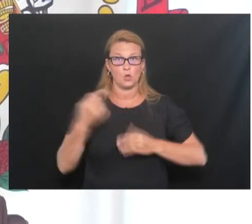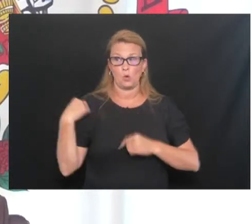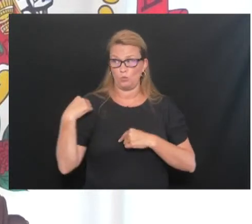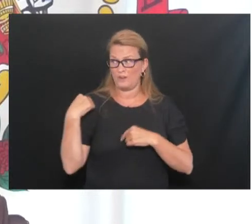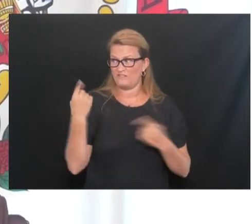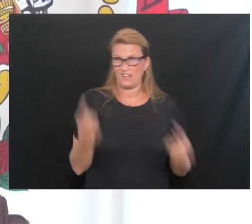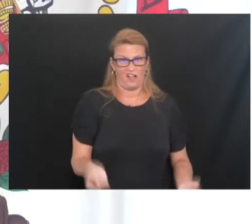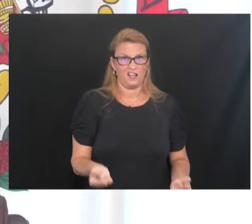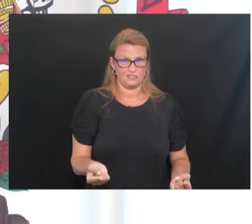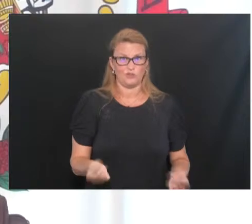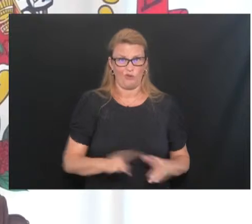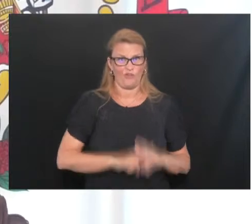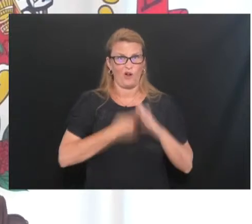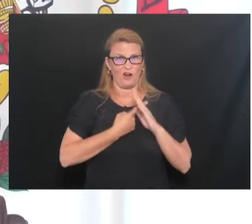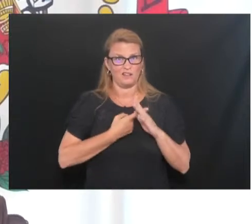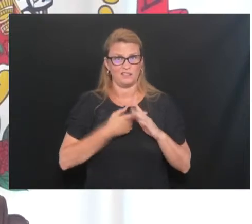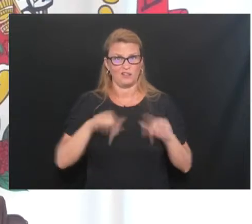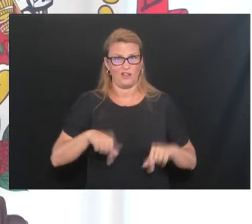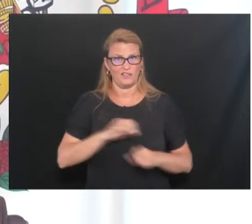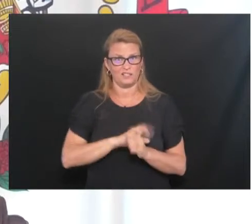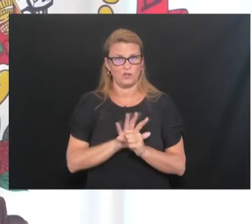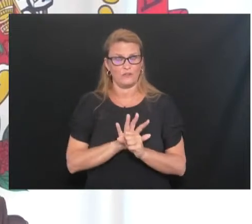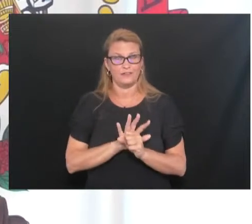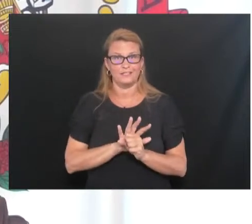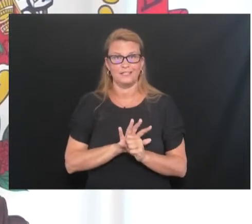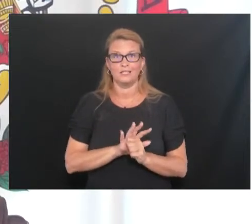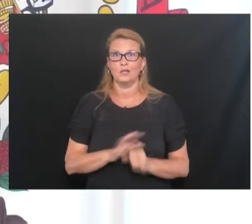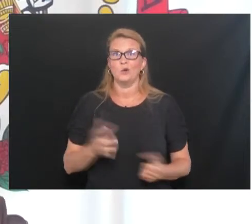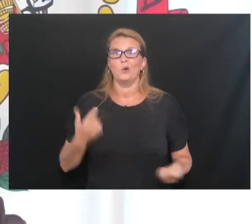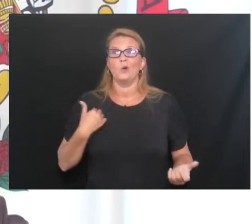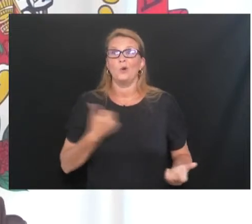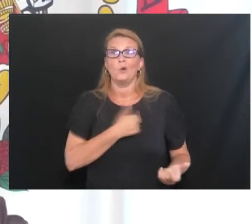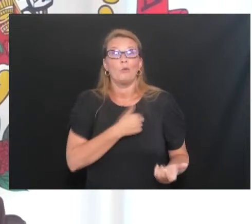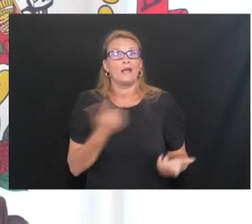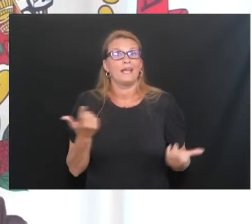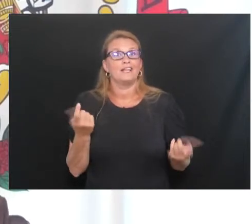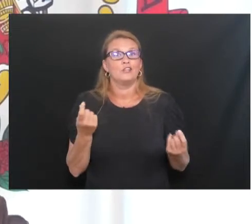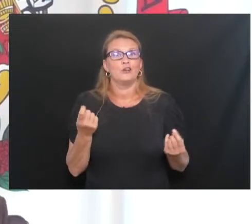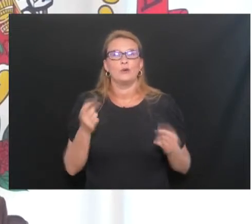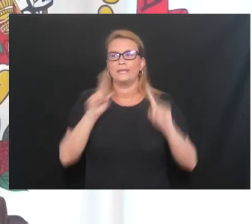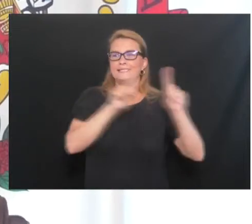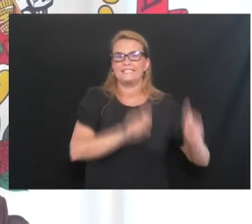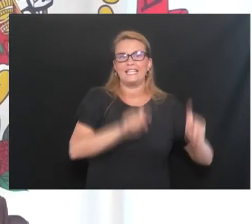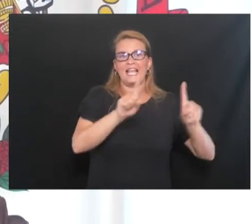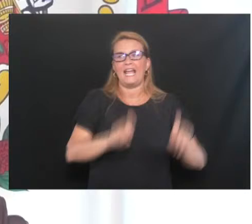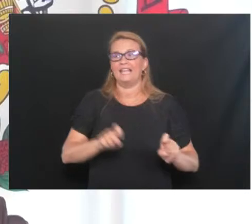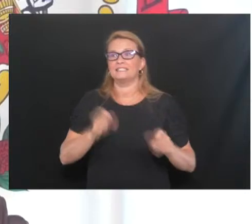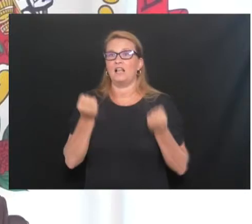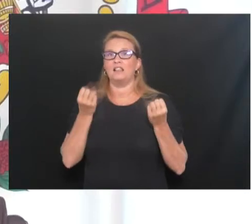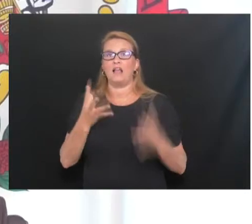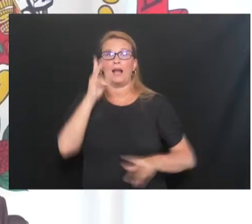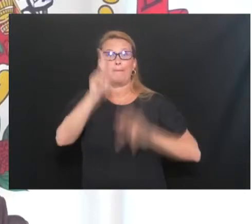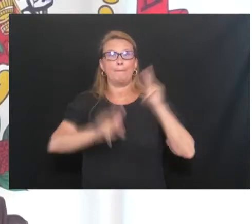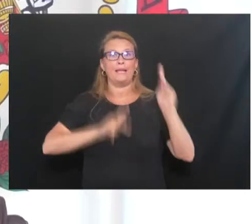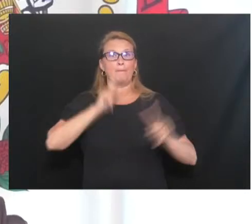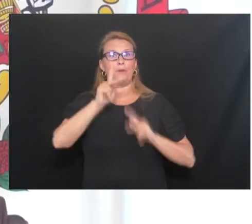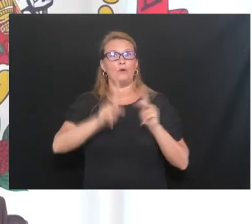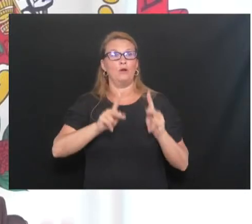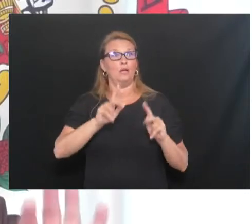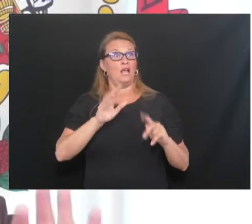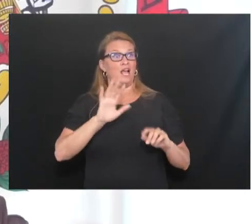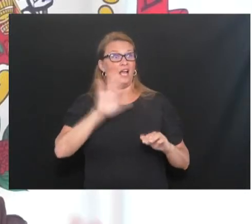and over. And at the end of the day, if what we do is test a bunch of people for their antibodies and they come back